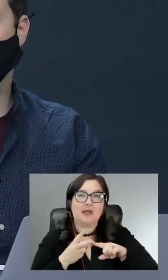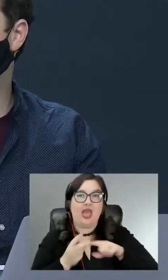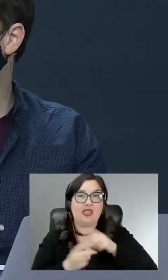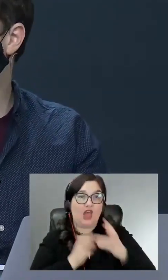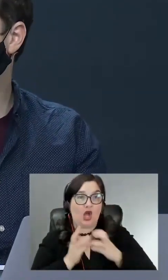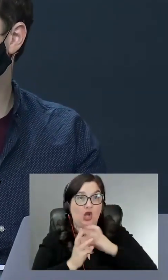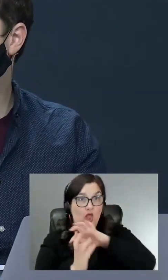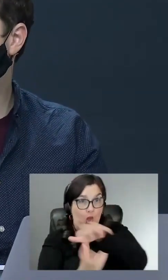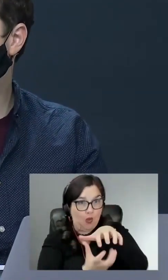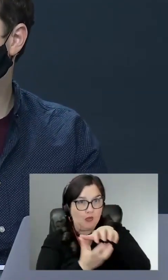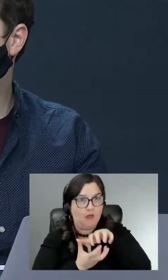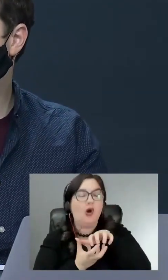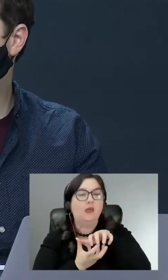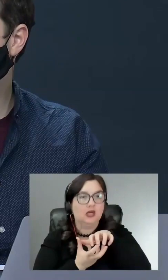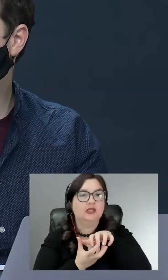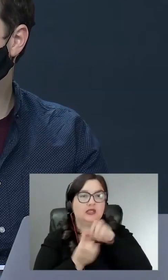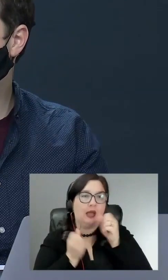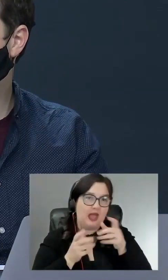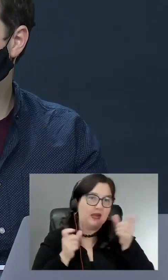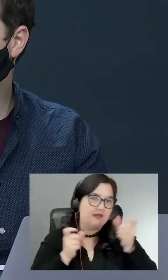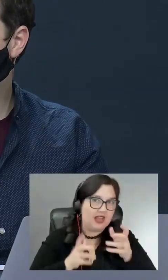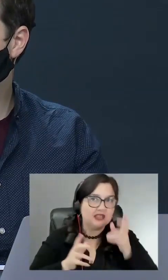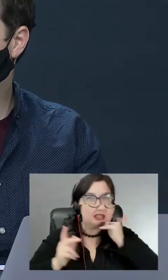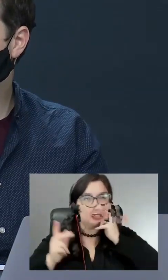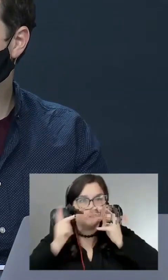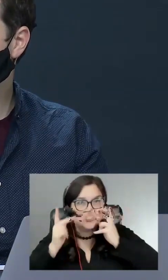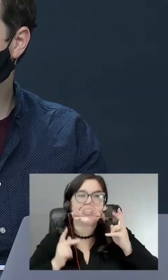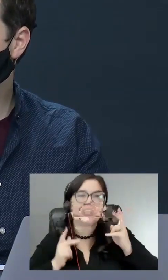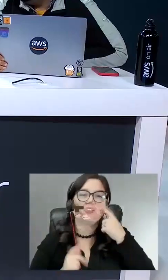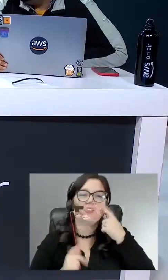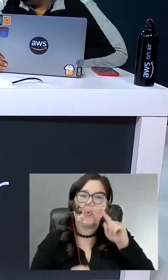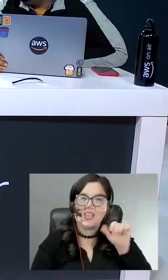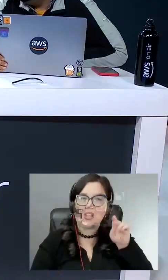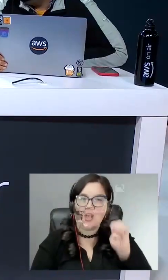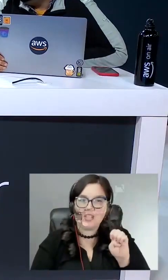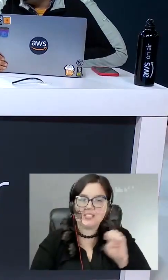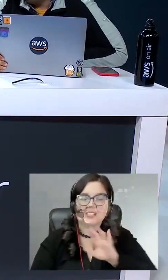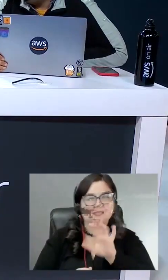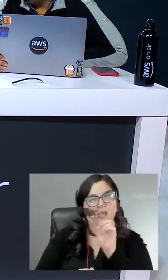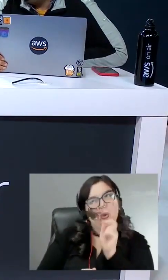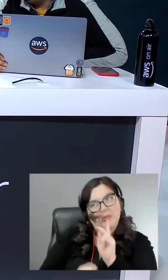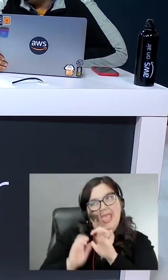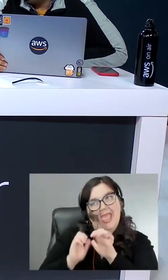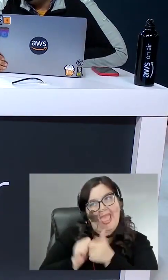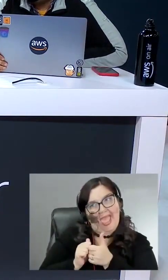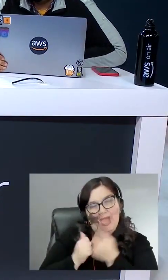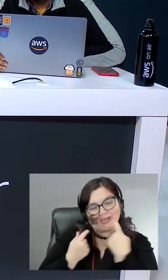lot of the management console and visualization we've added to it. I guess, how does it work is my big question.